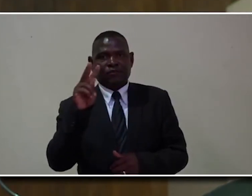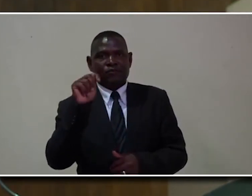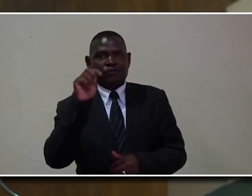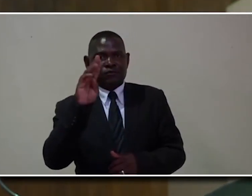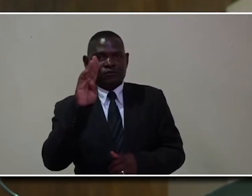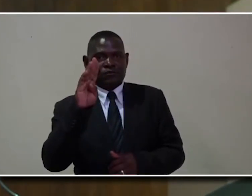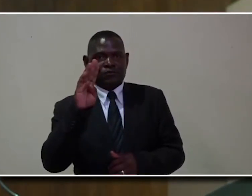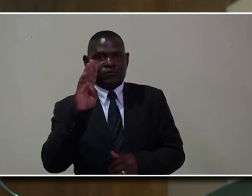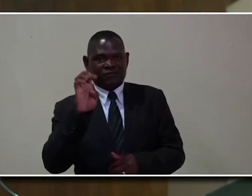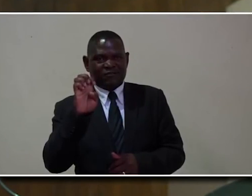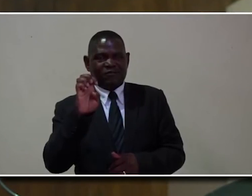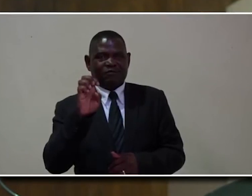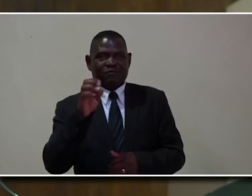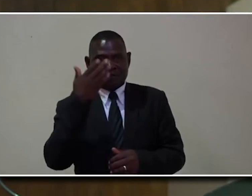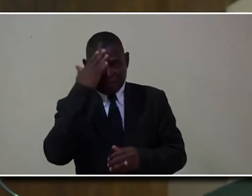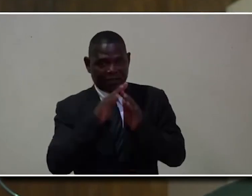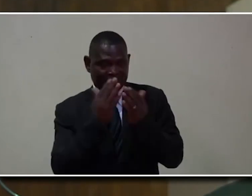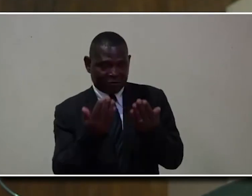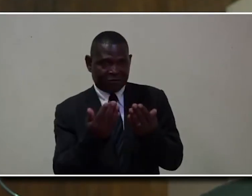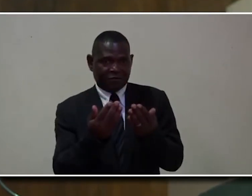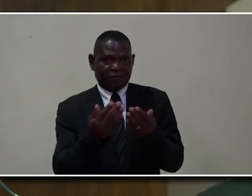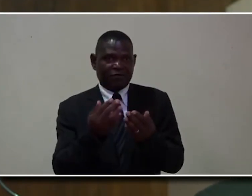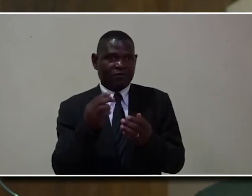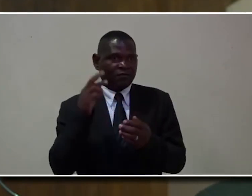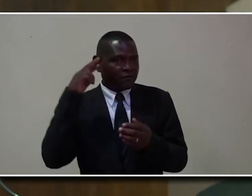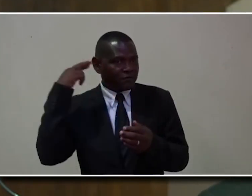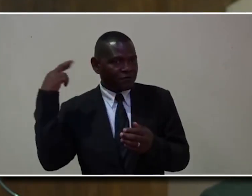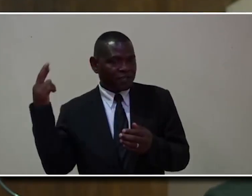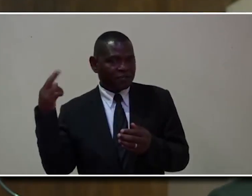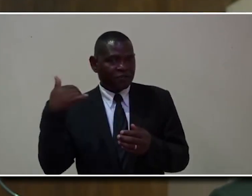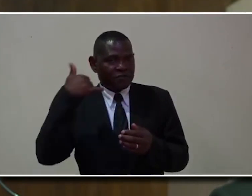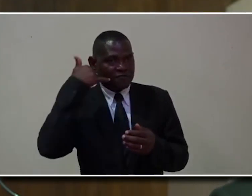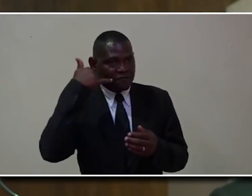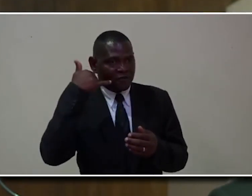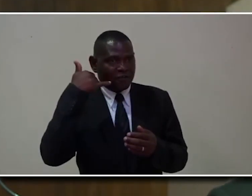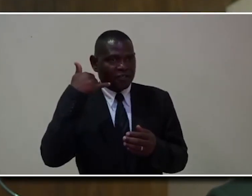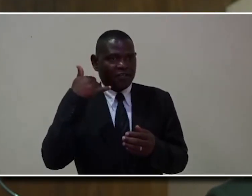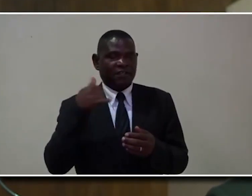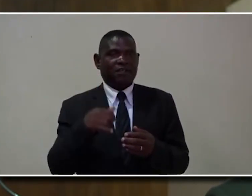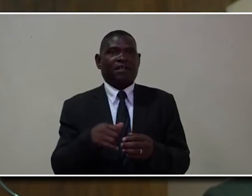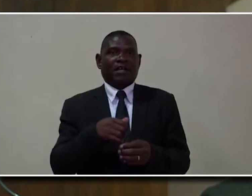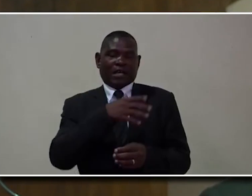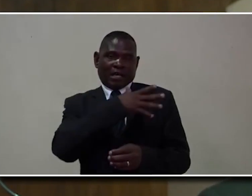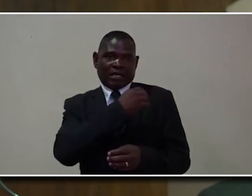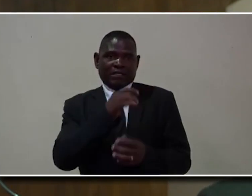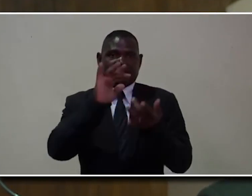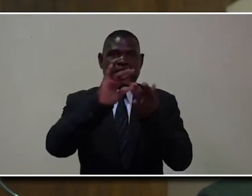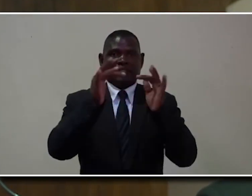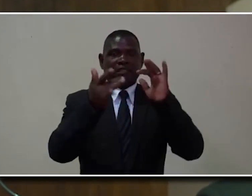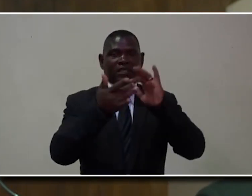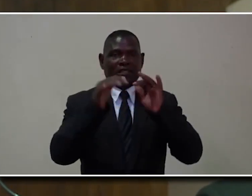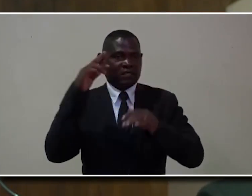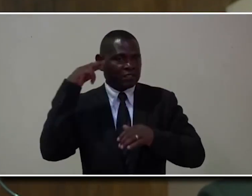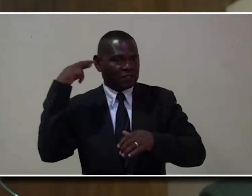and telephone, as well as radio and internet radio. Pa Facebook, pa YouTube, diponso